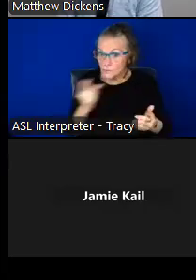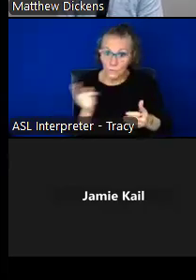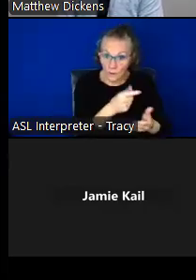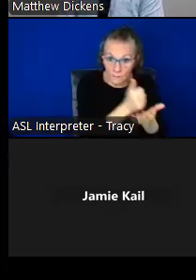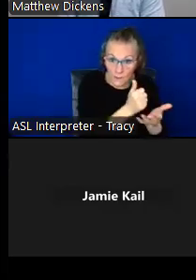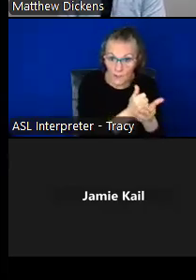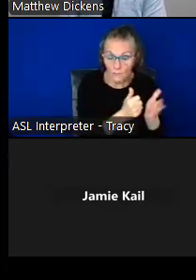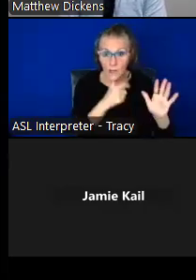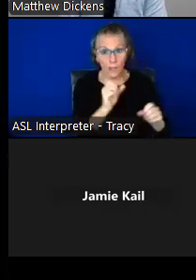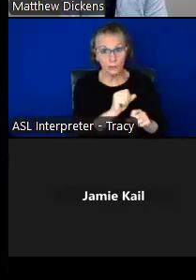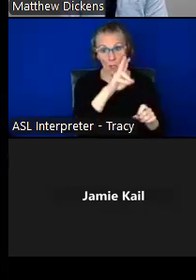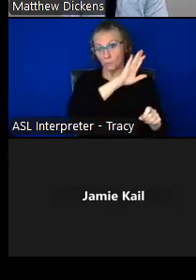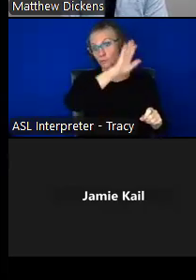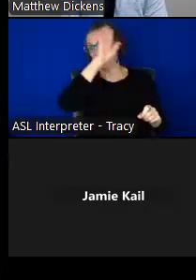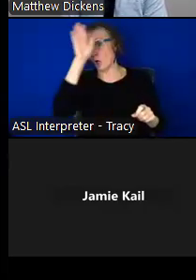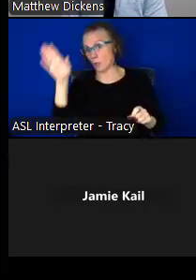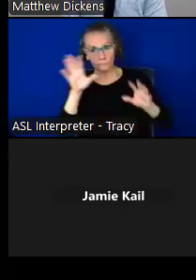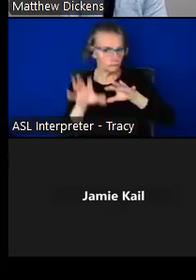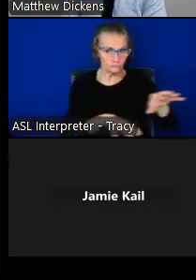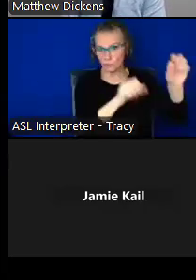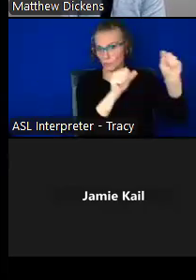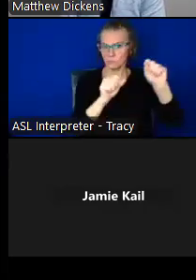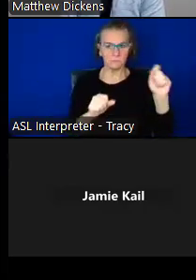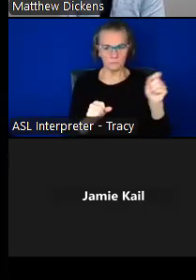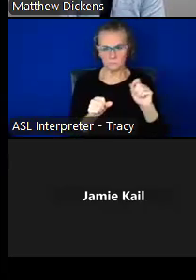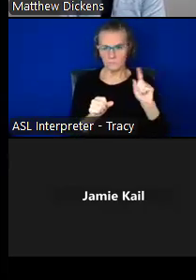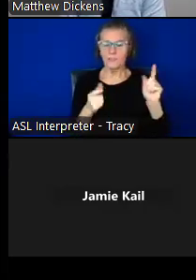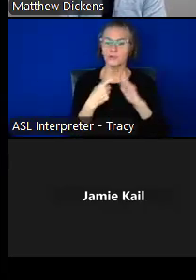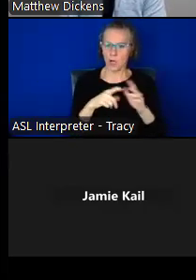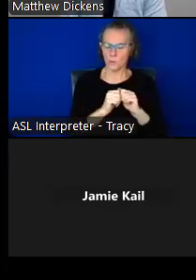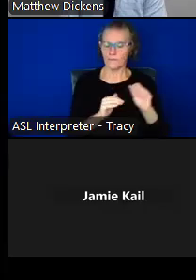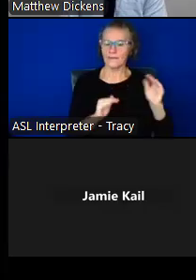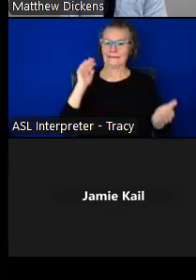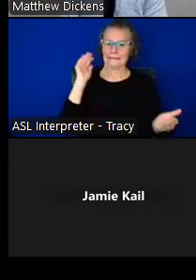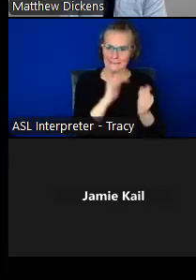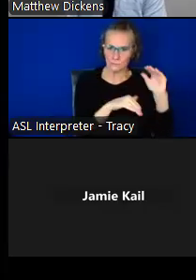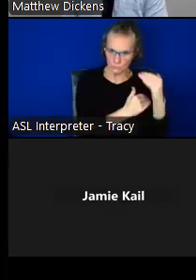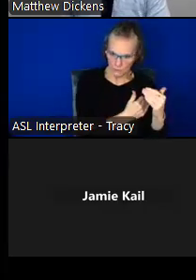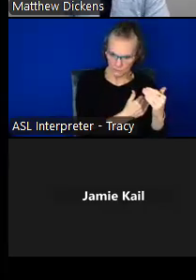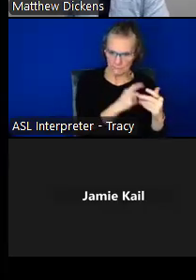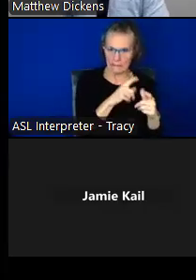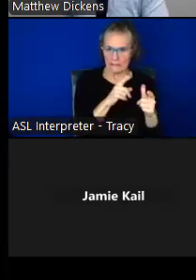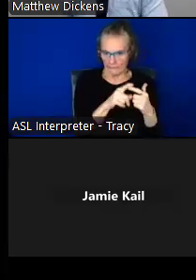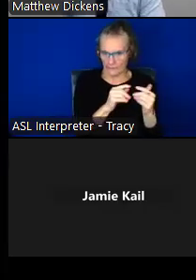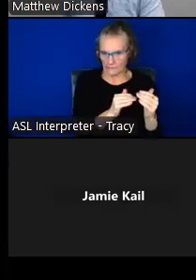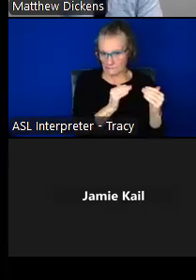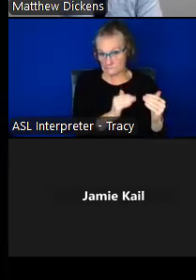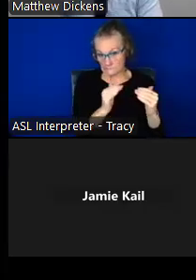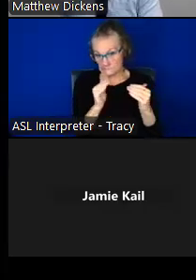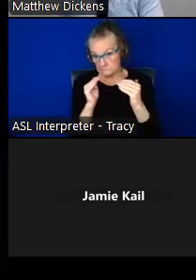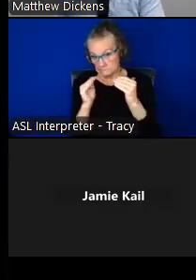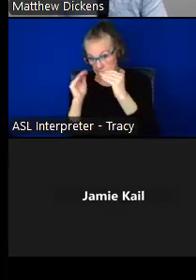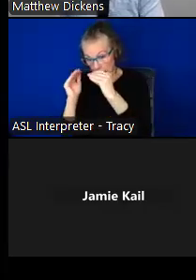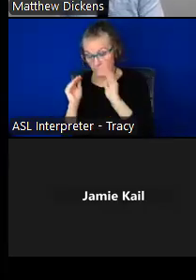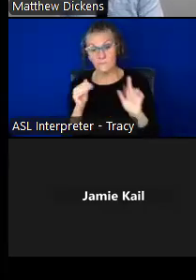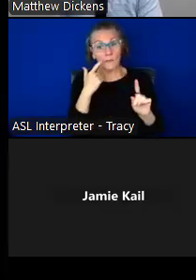we're not just going to go straight in and take over. We start with least restrictive and work our way out from there. And just because